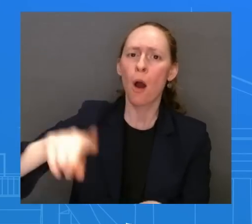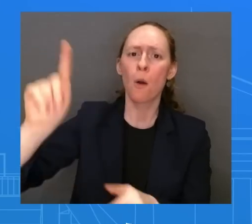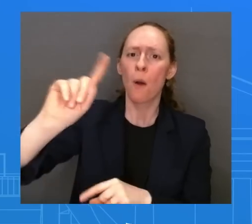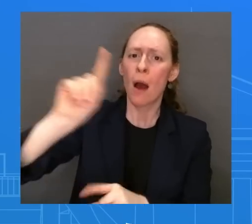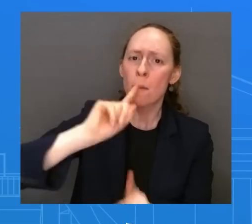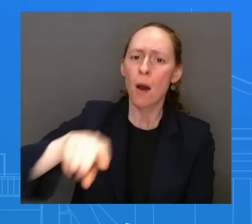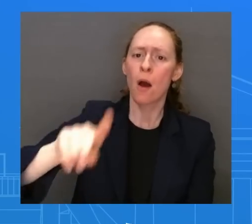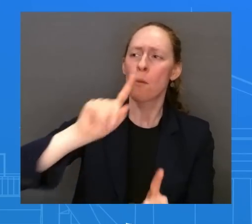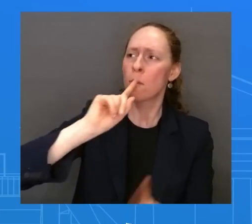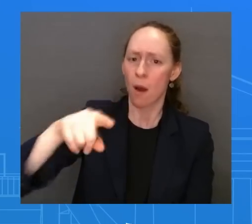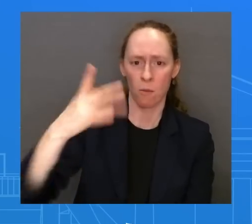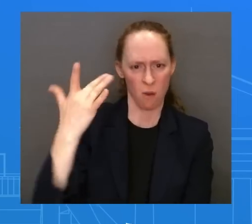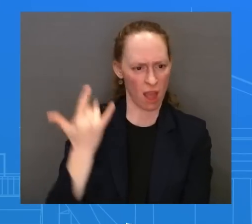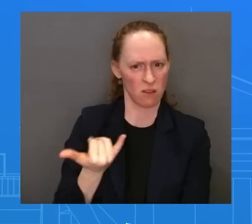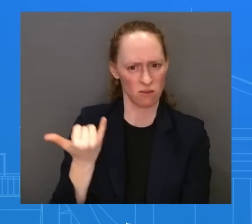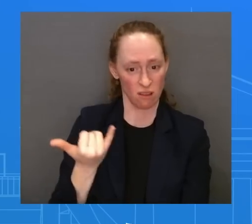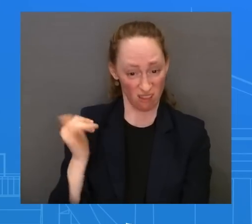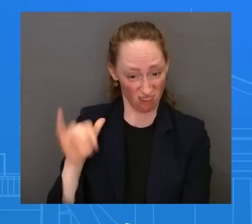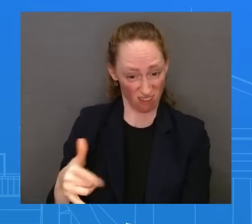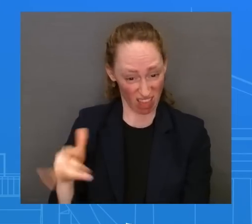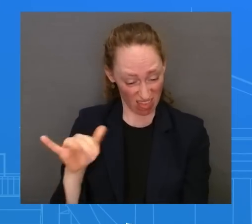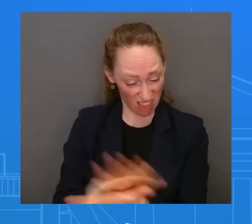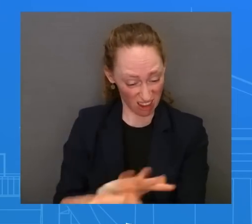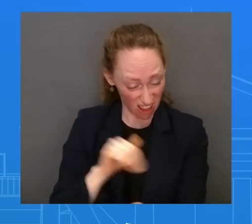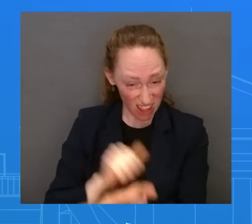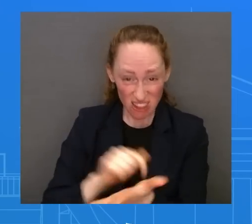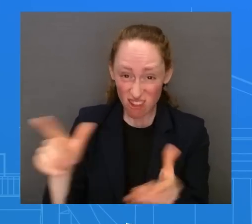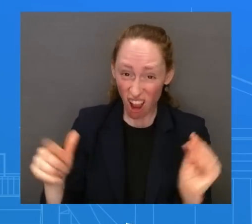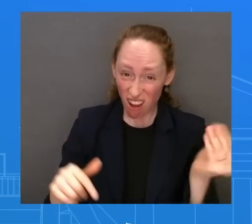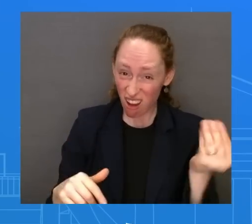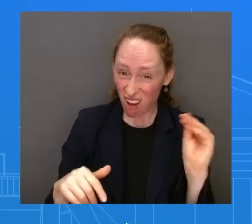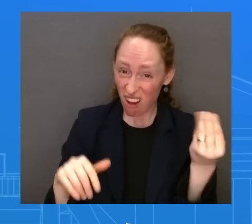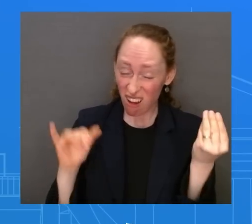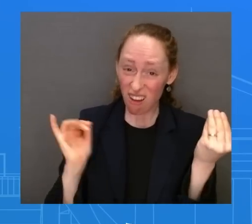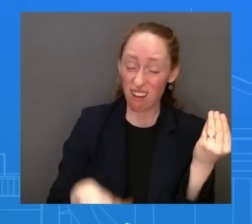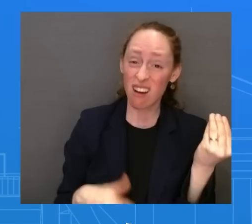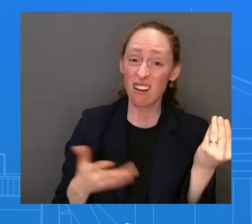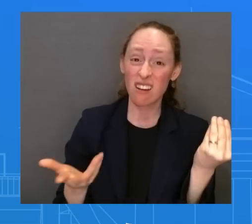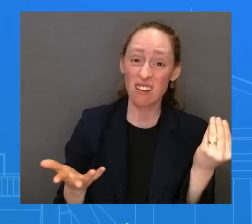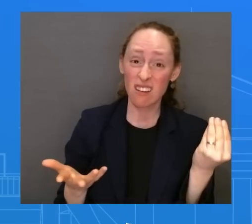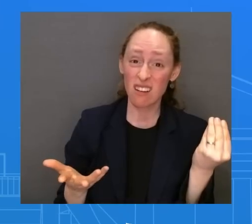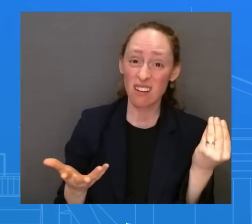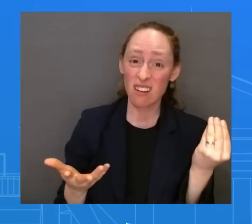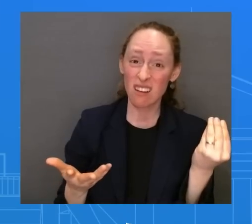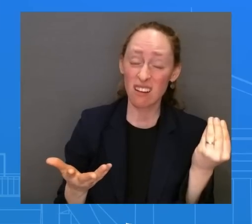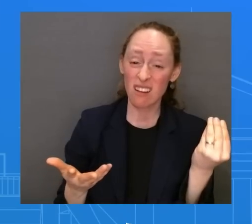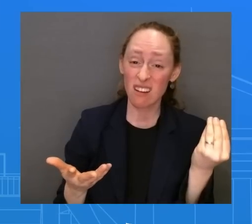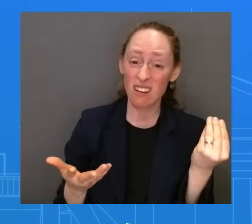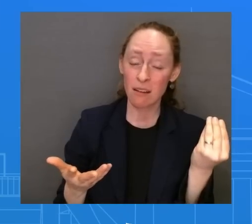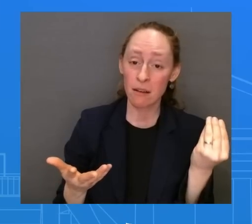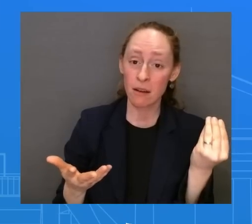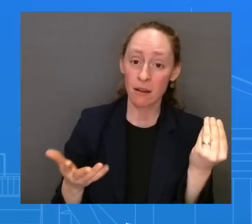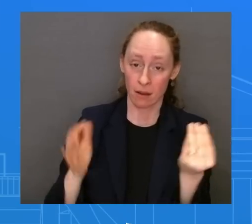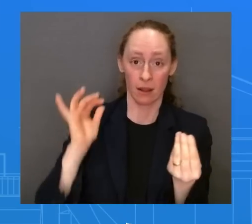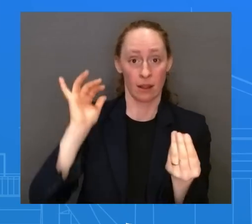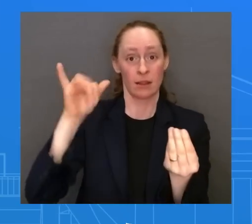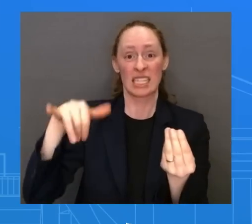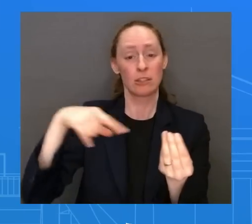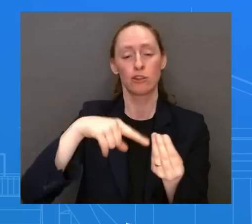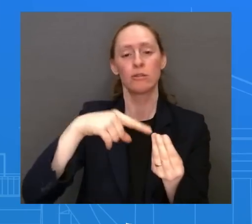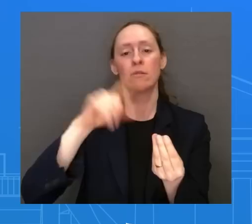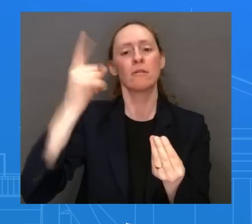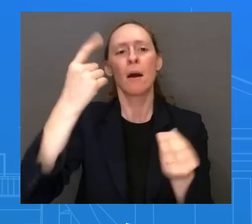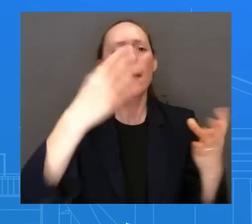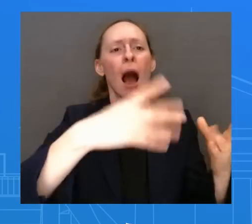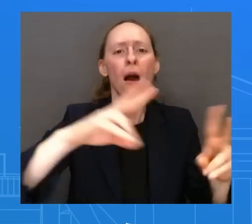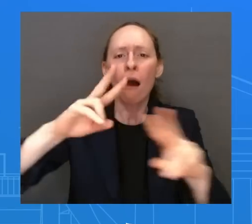is this a response to the studies that were done by the agencies which is considered a summary and there's